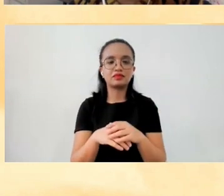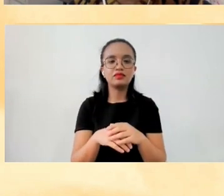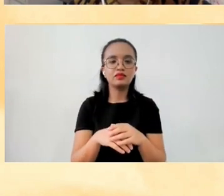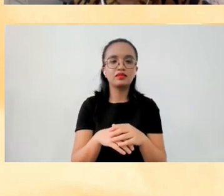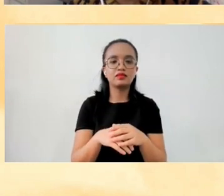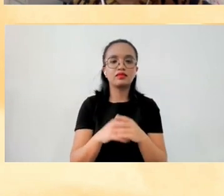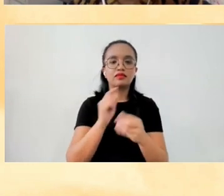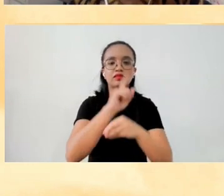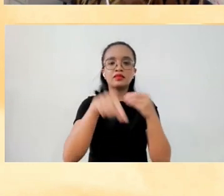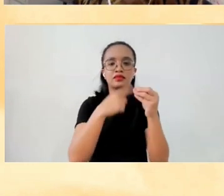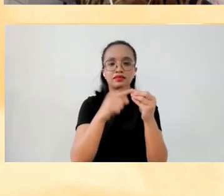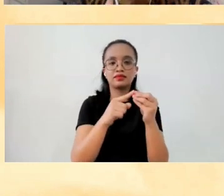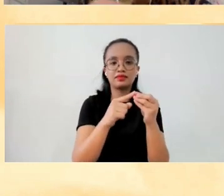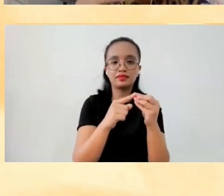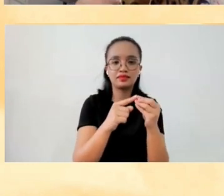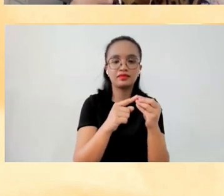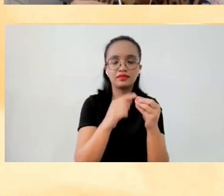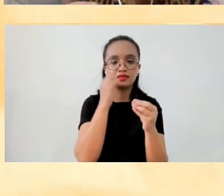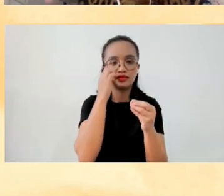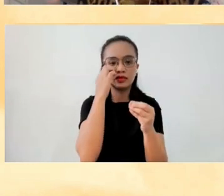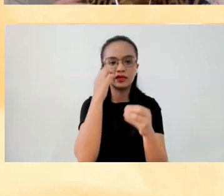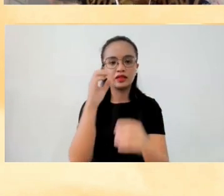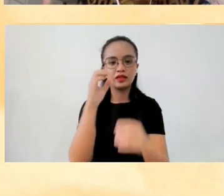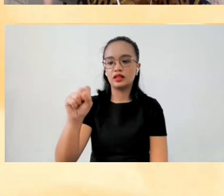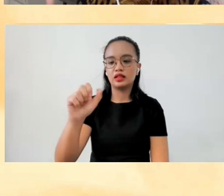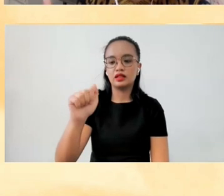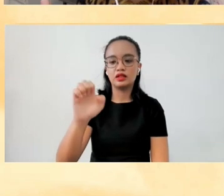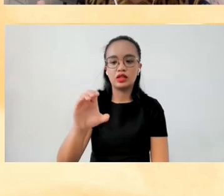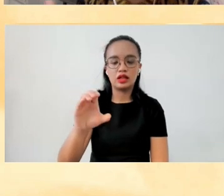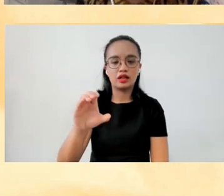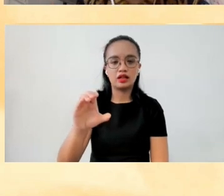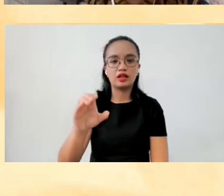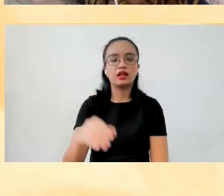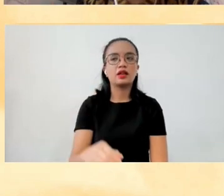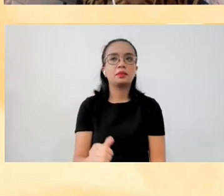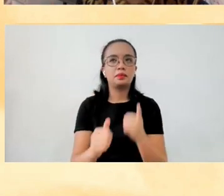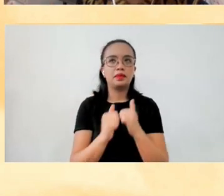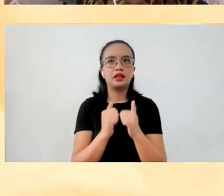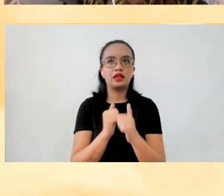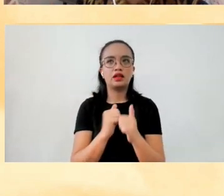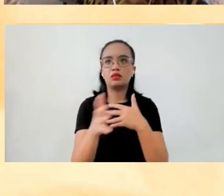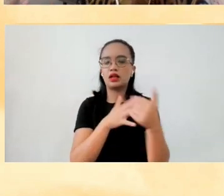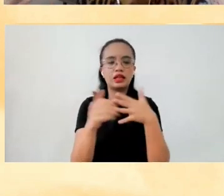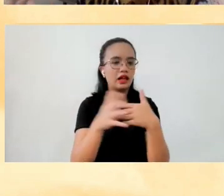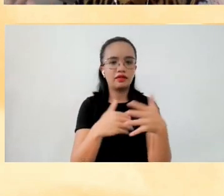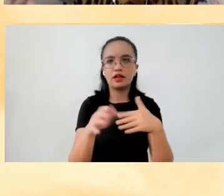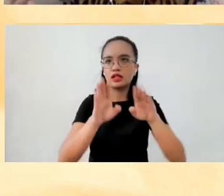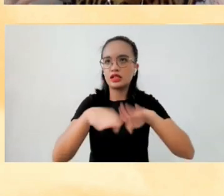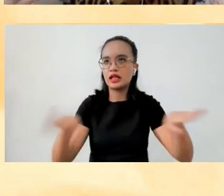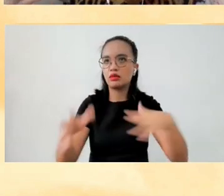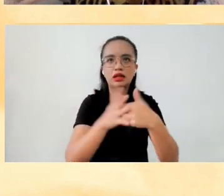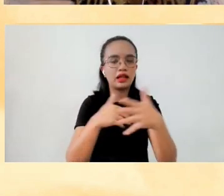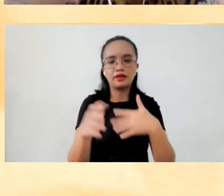terms of the profile, OSAIC actually puts any child, regardless of their age,